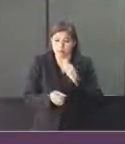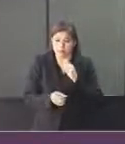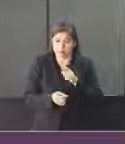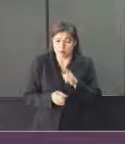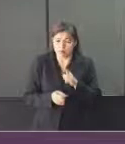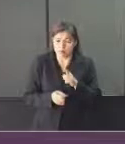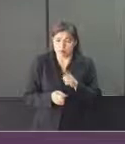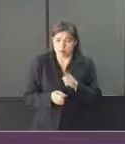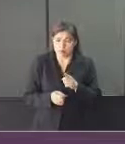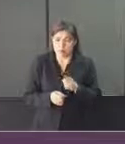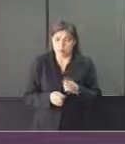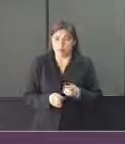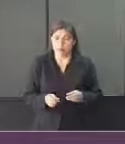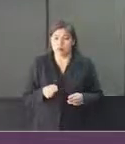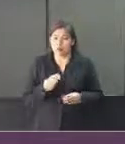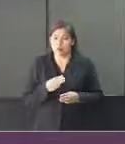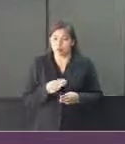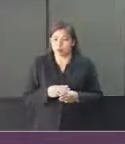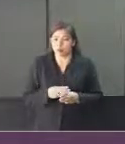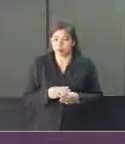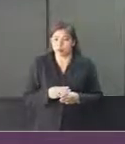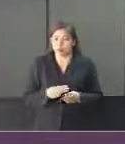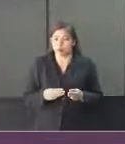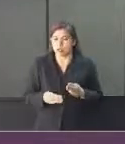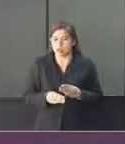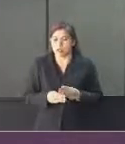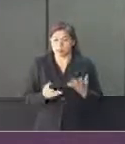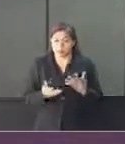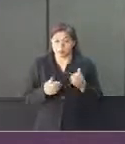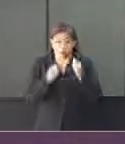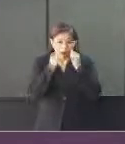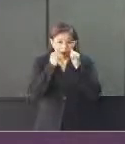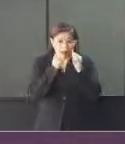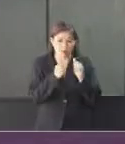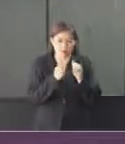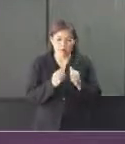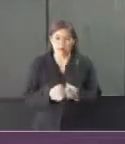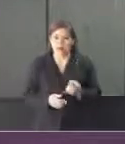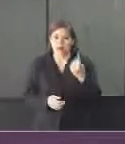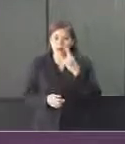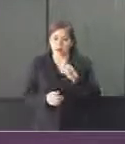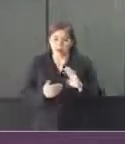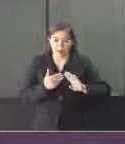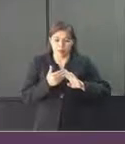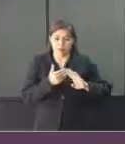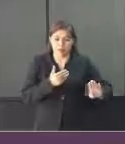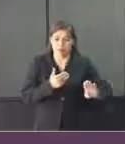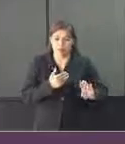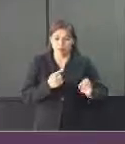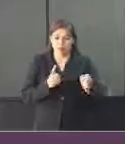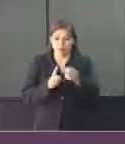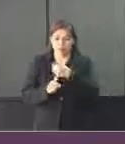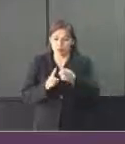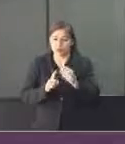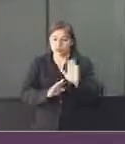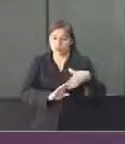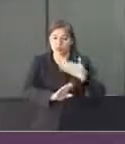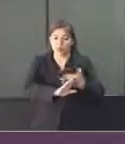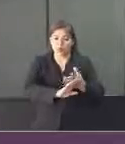important steps with respect to what should be addressed to eradicate